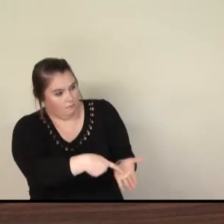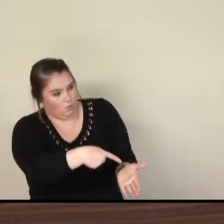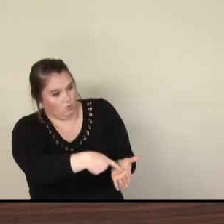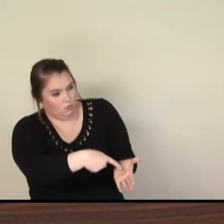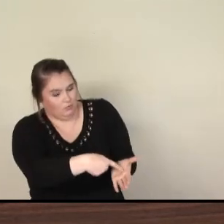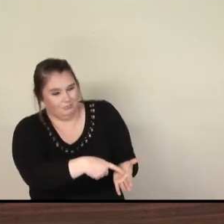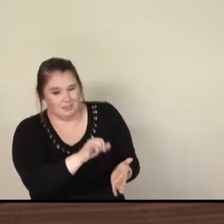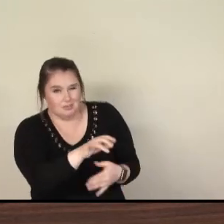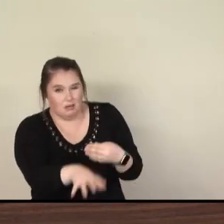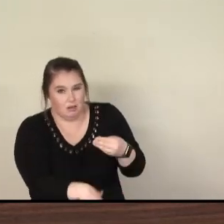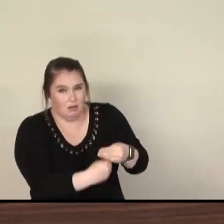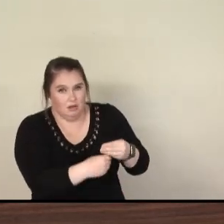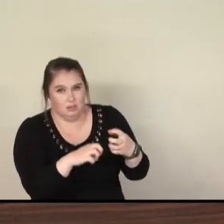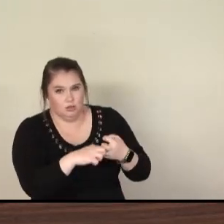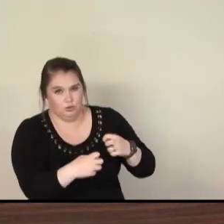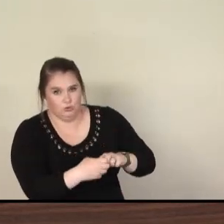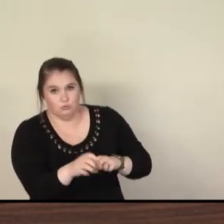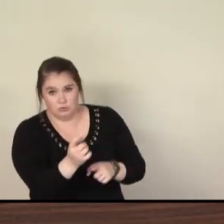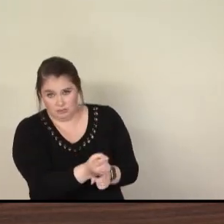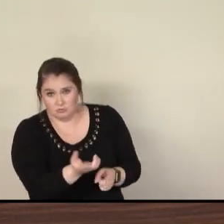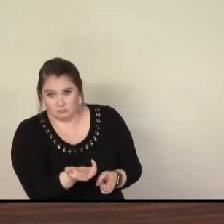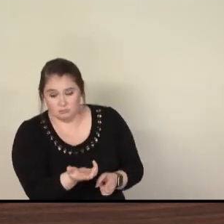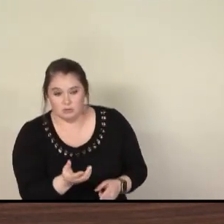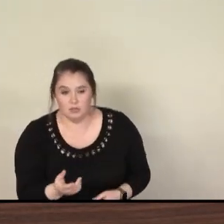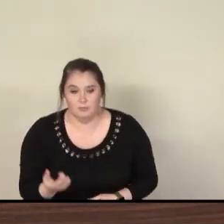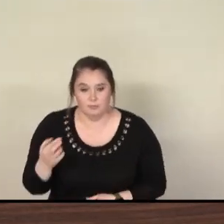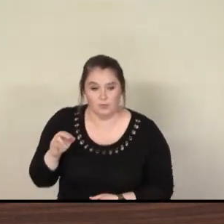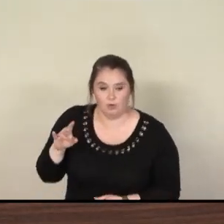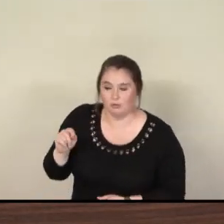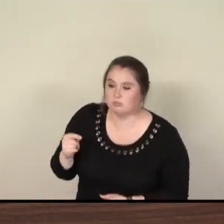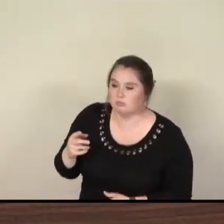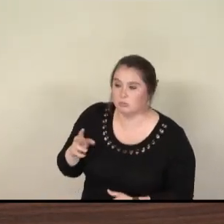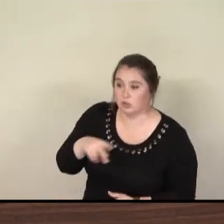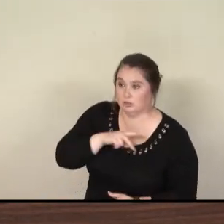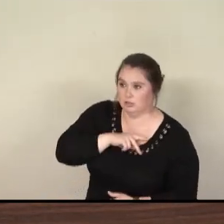that's another adding issue, right? Partially, yeah.